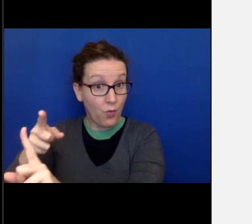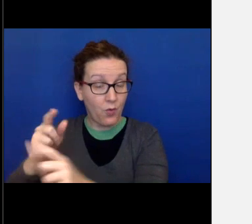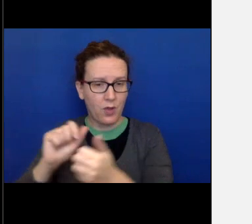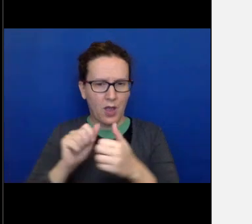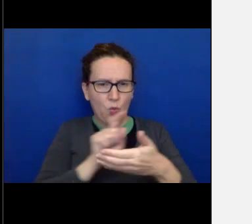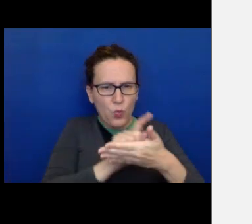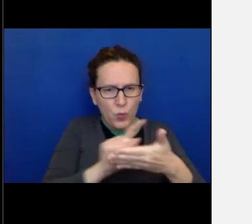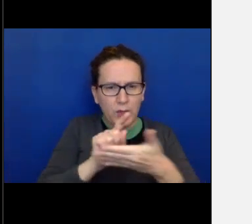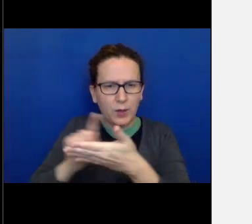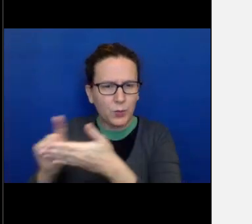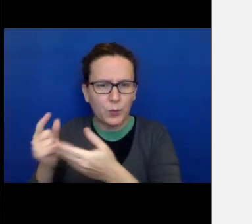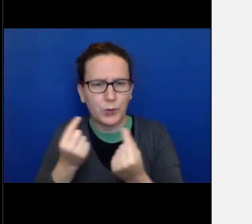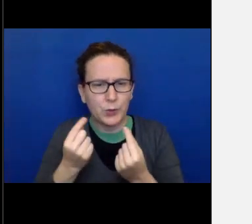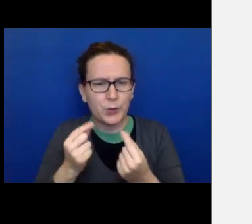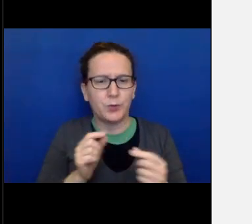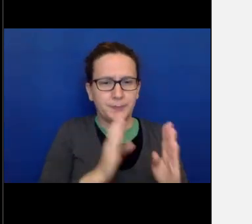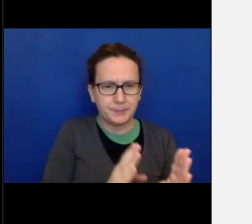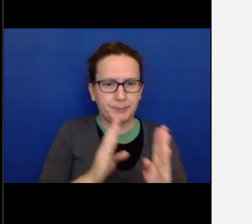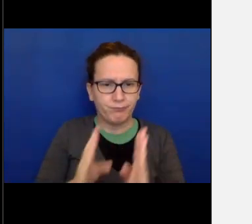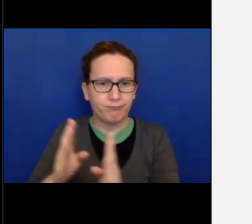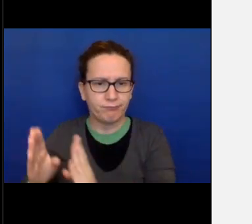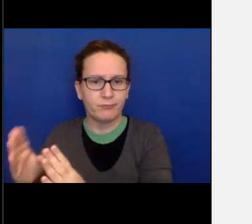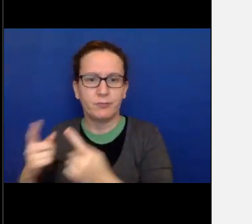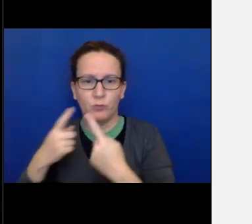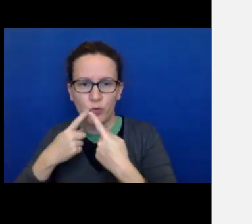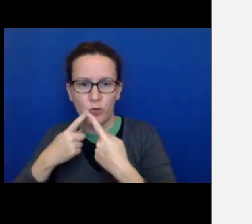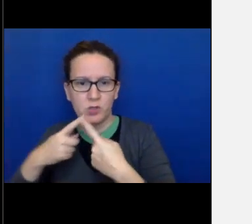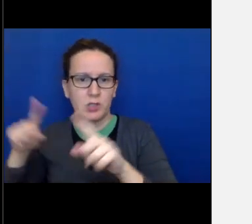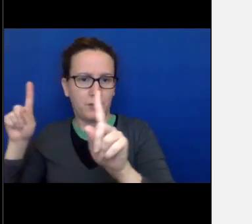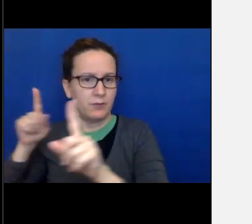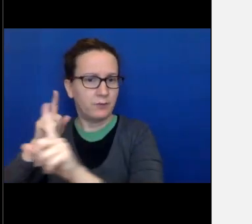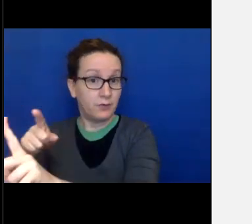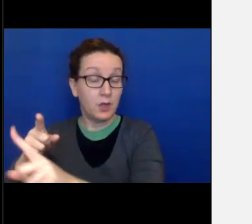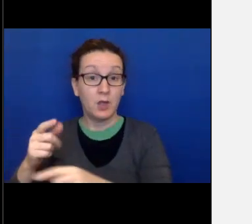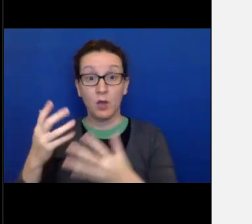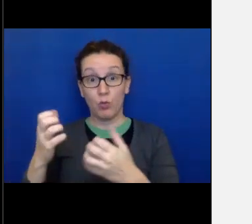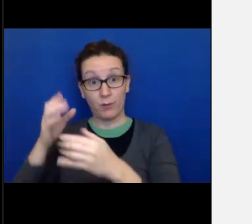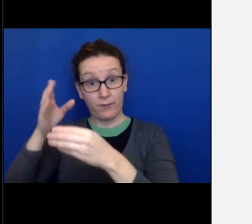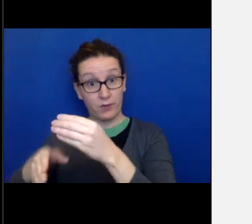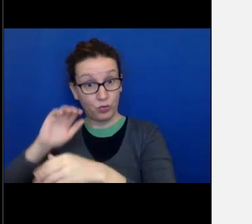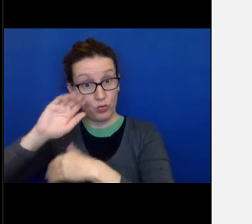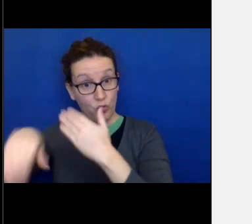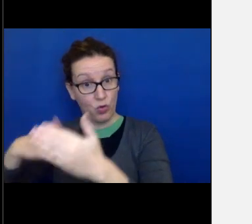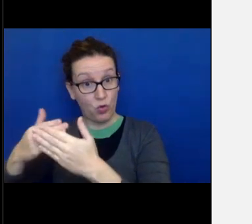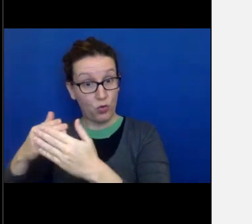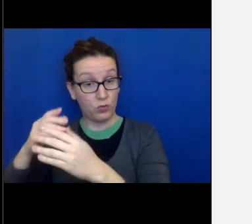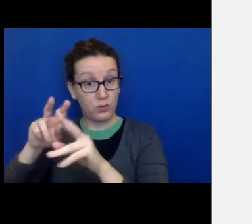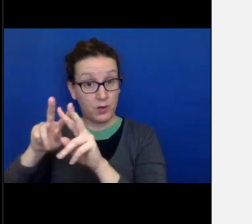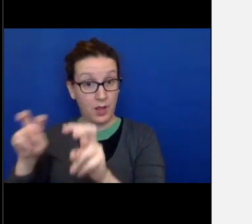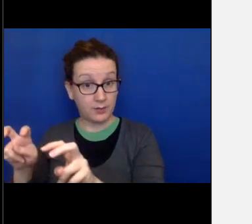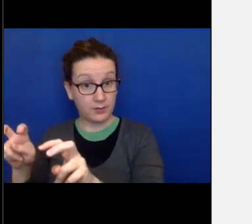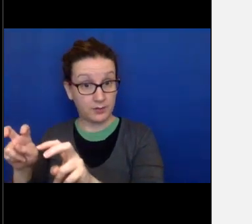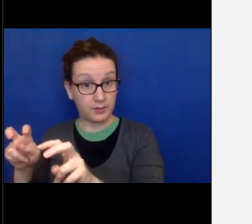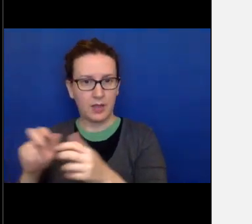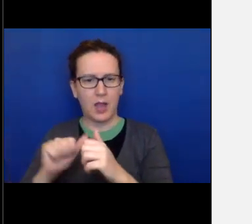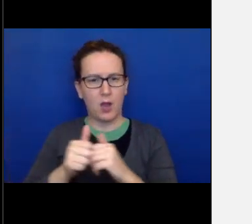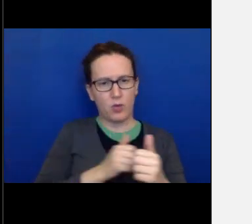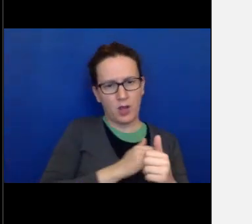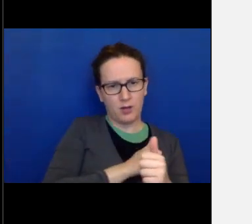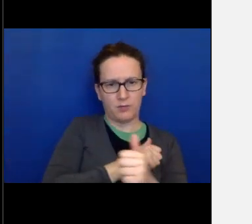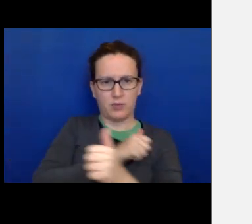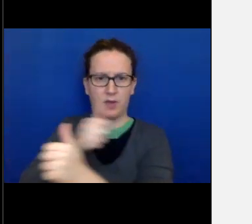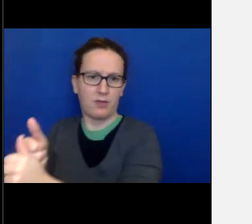So if I am saying, I want to finish all of my analyses, what does it take for me to get there? Maybe I'm transcribing this amount